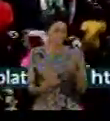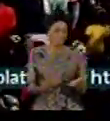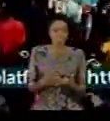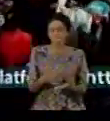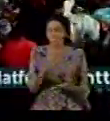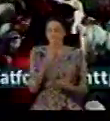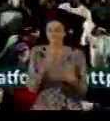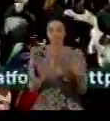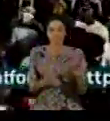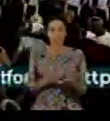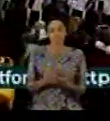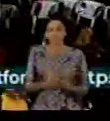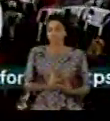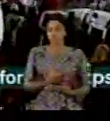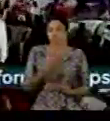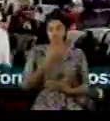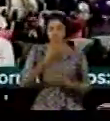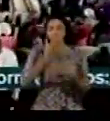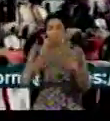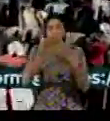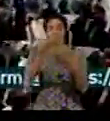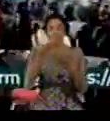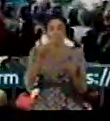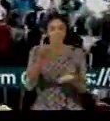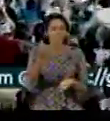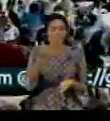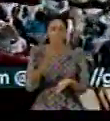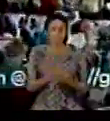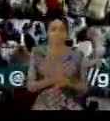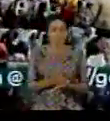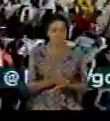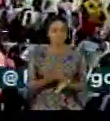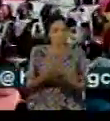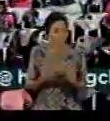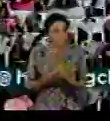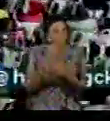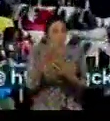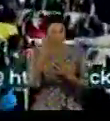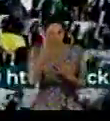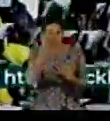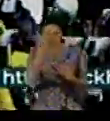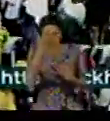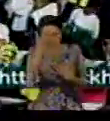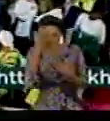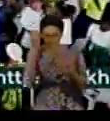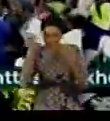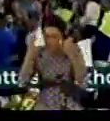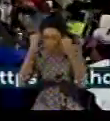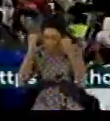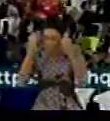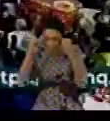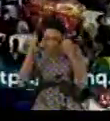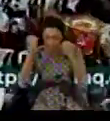there, shout, amen, we'll rejoice with you. Check up all over the places. Quickly now.